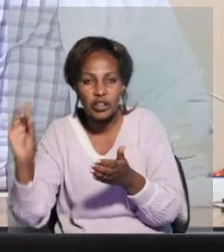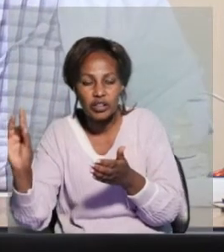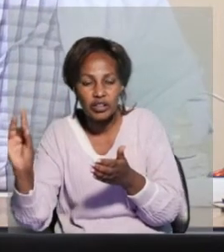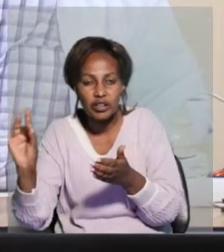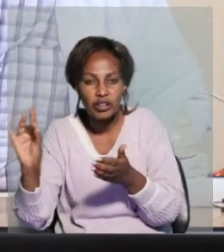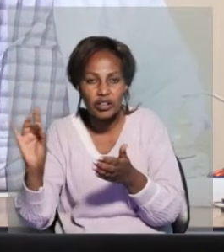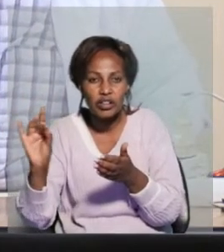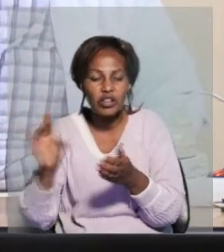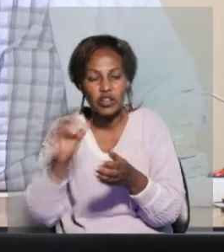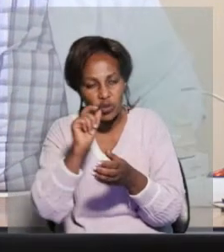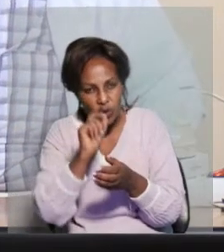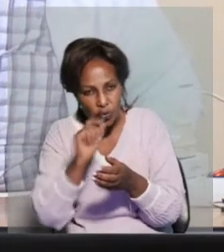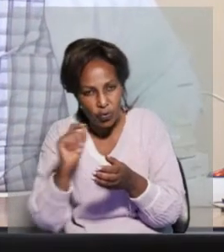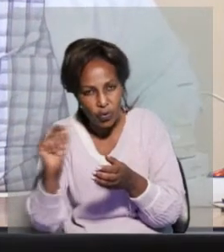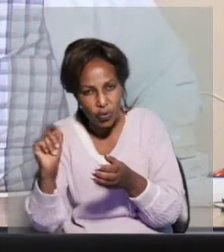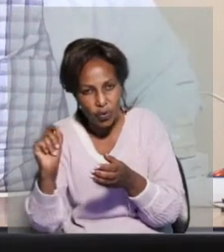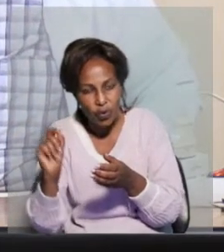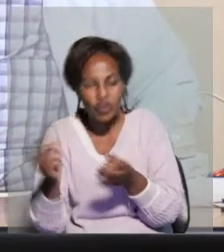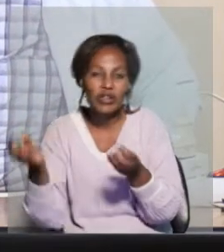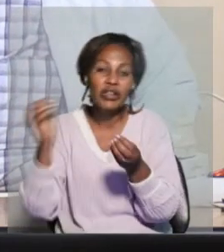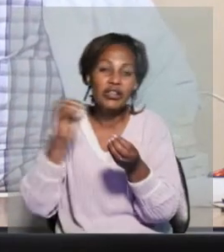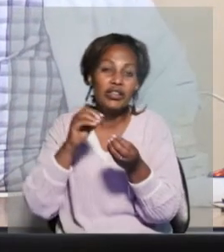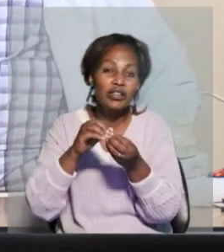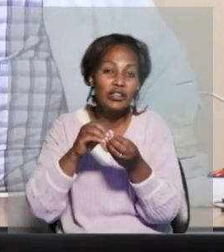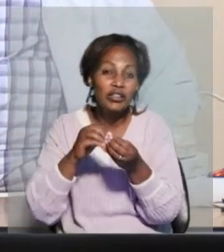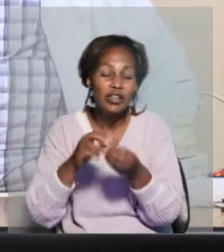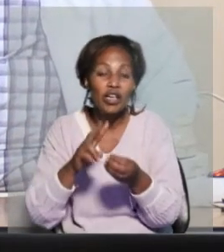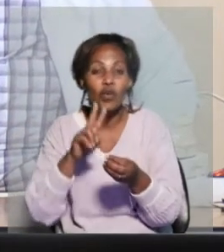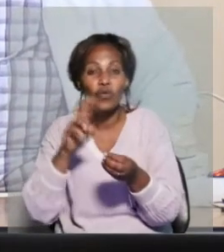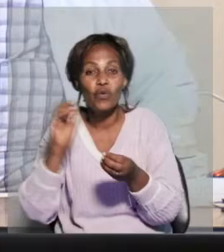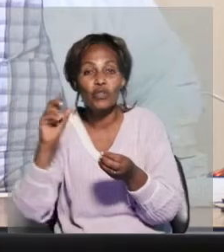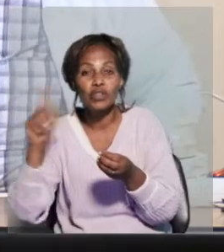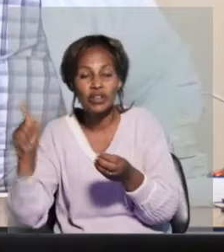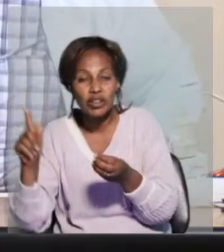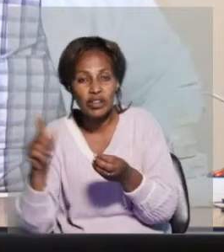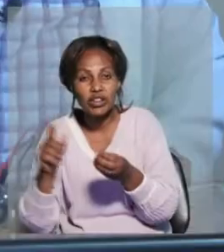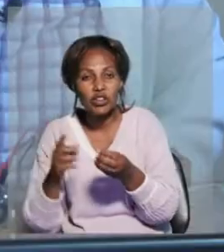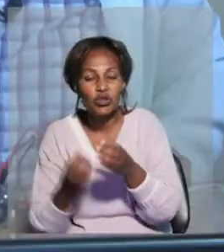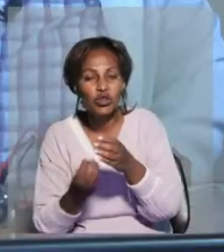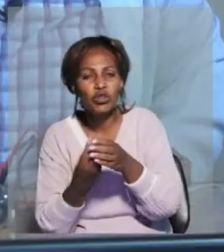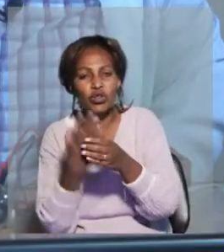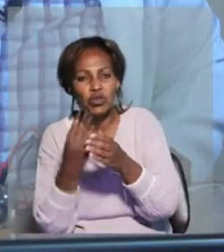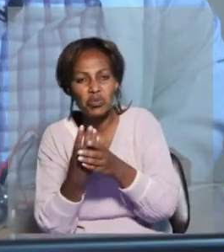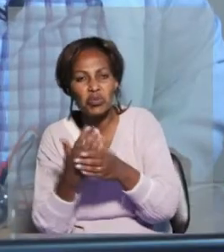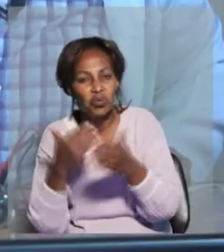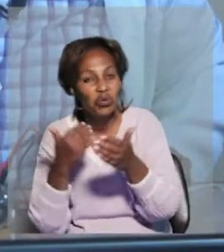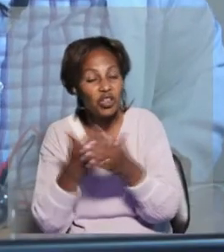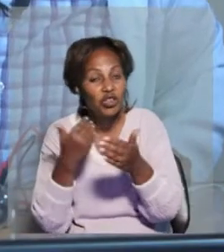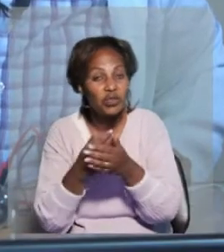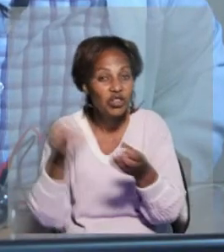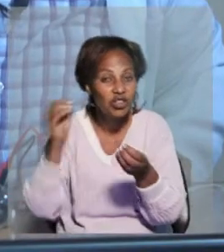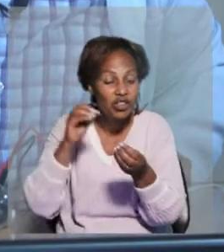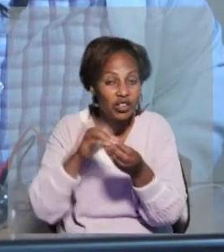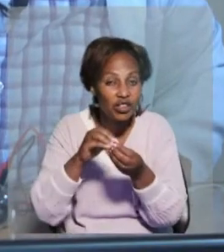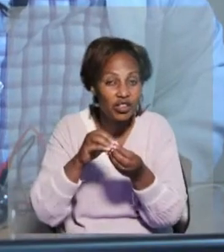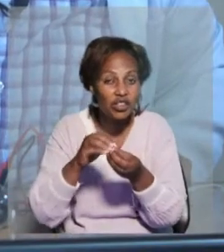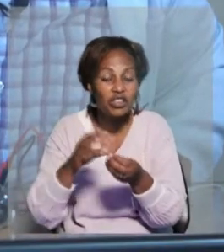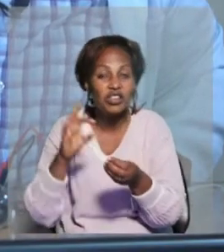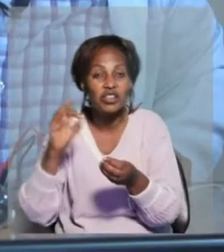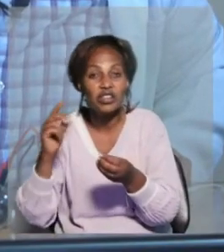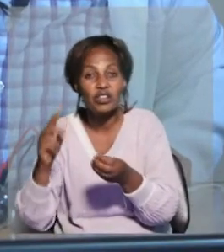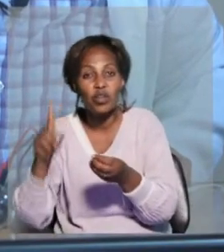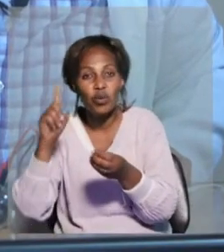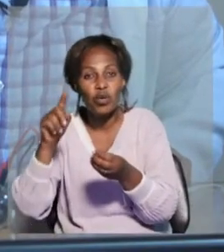Therefore, the additional voltage generated due to this artificial light is 1.38